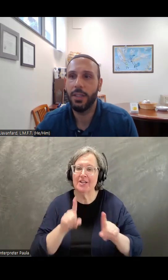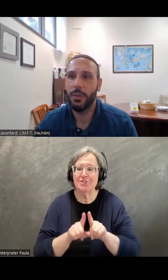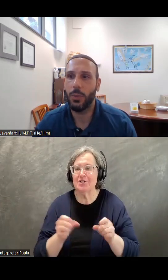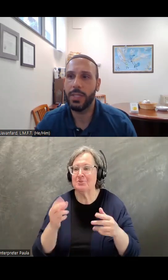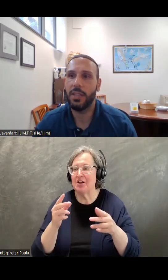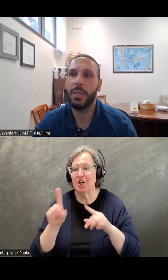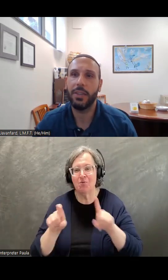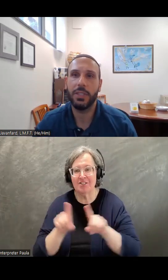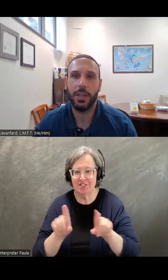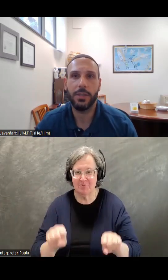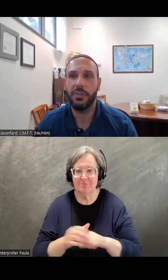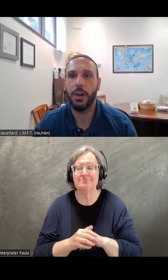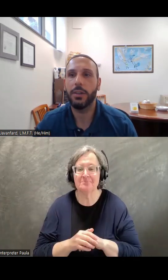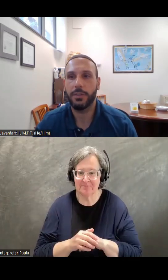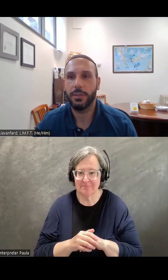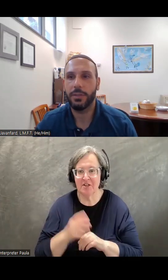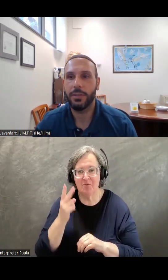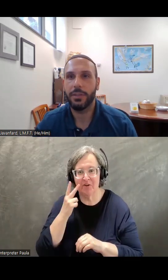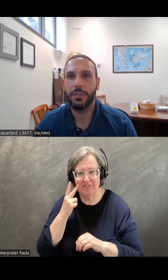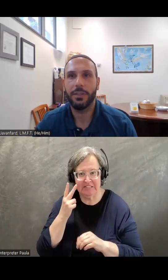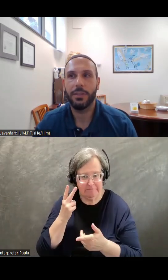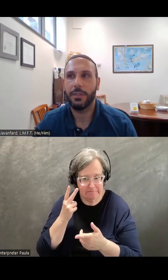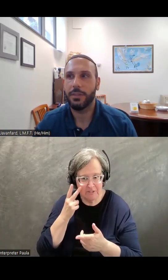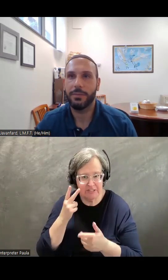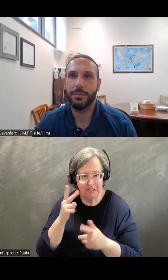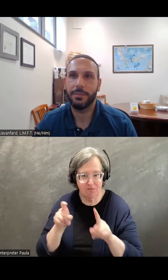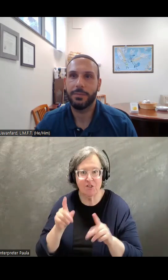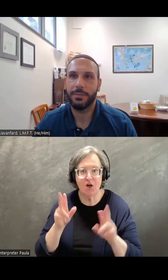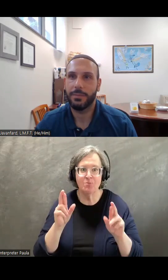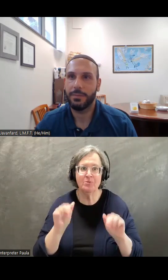can, the ones that have been given to us so far.